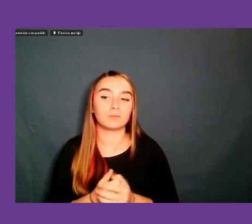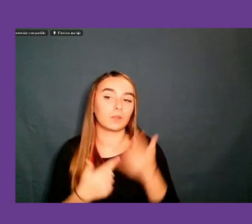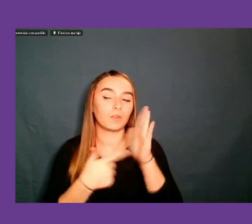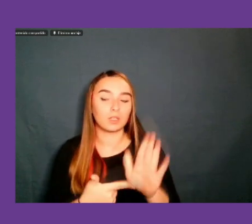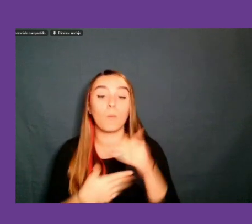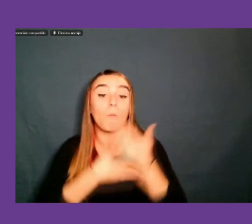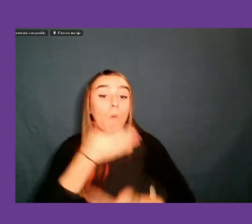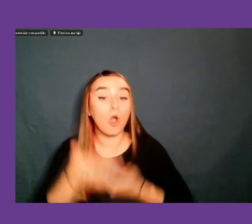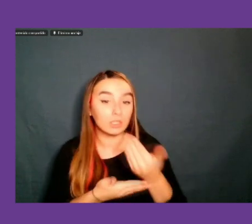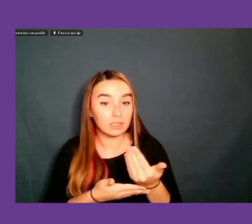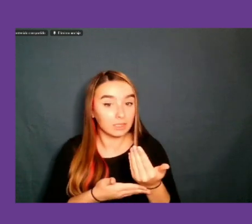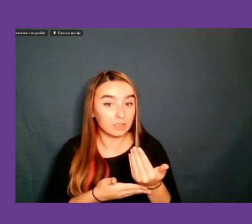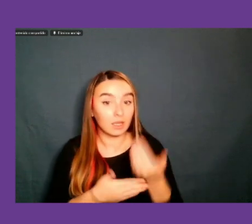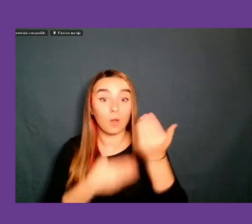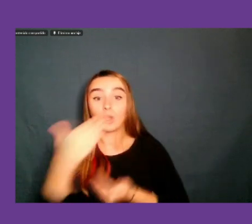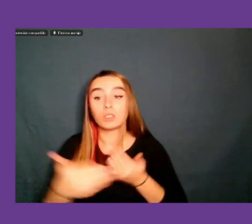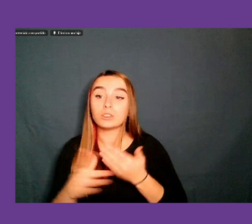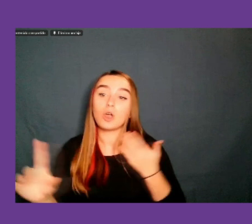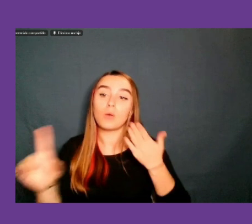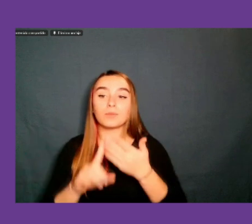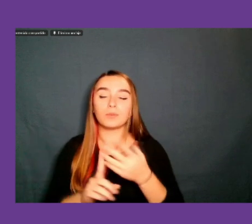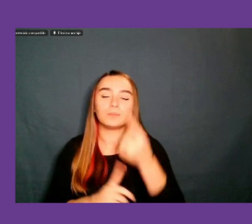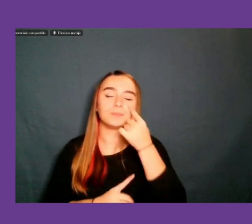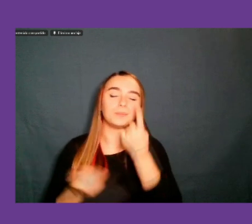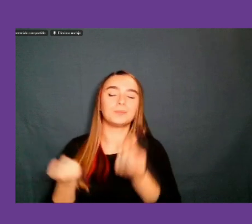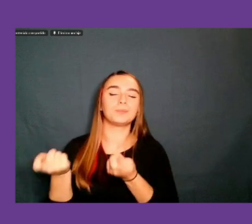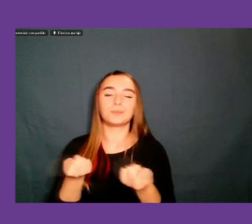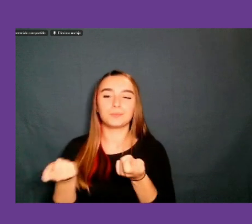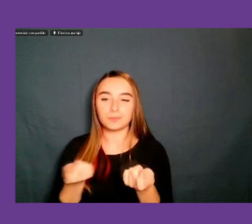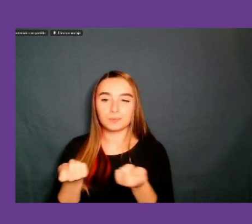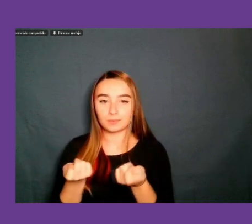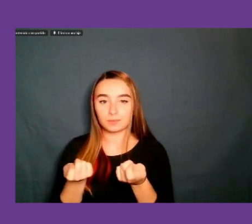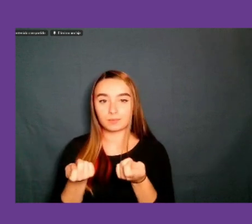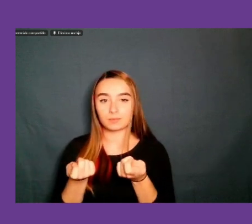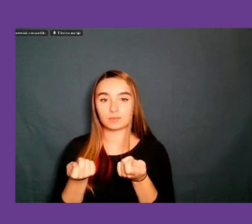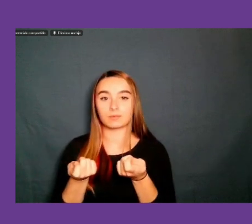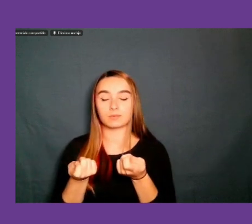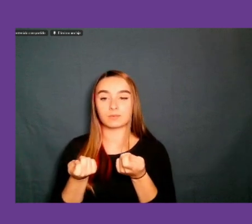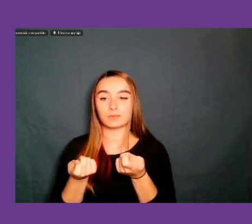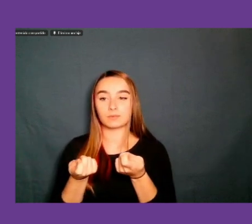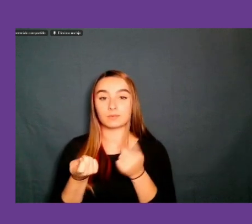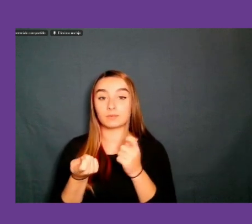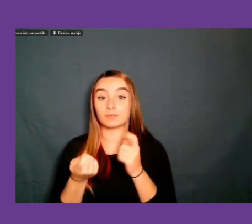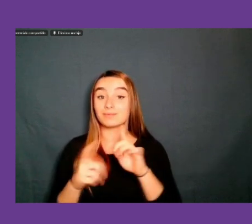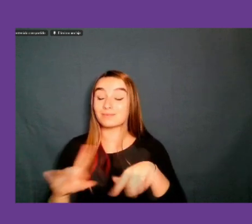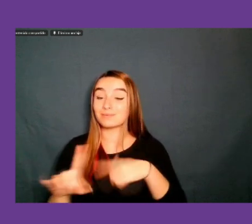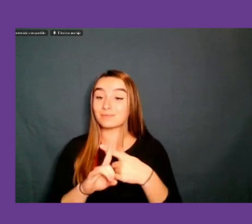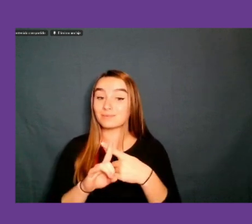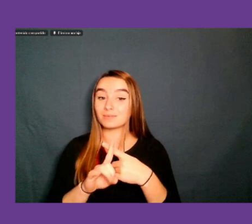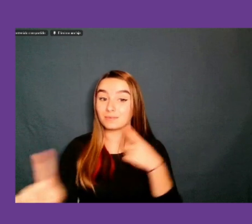to monitor and how to measure. And I will also guarantee a process for the